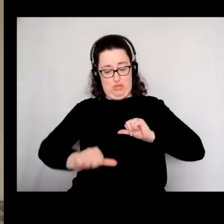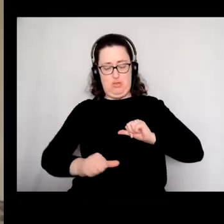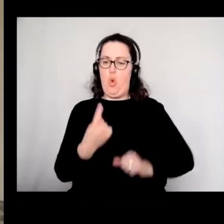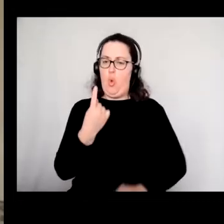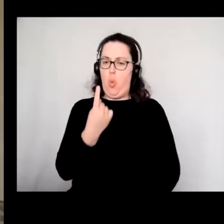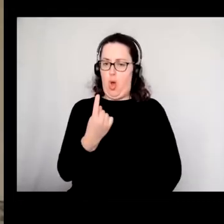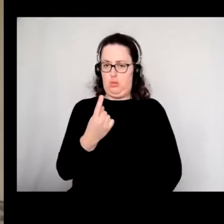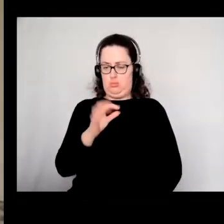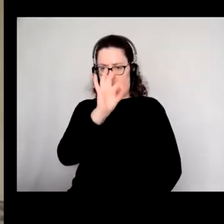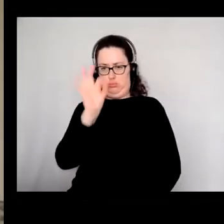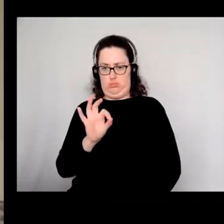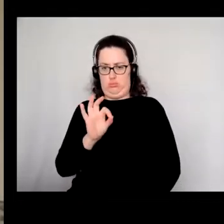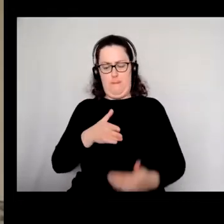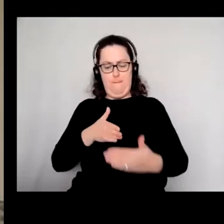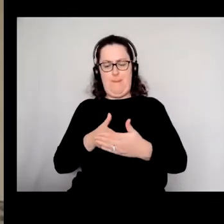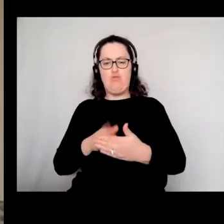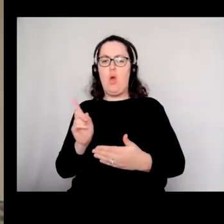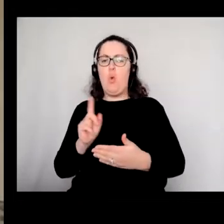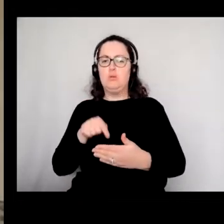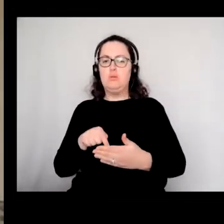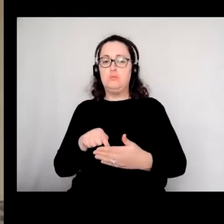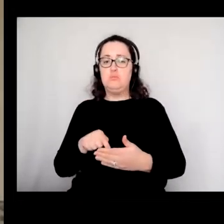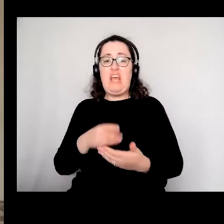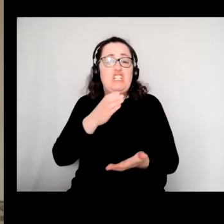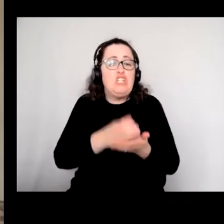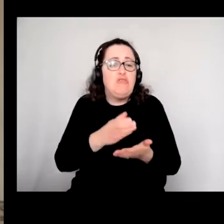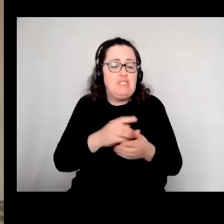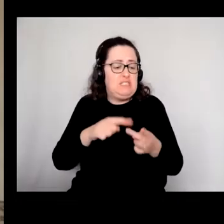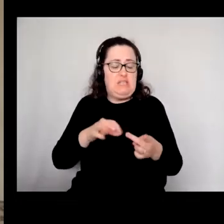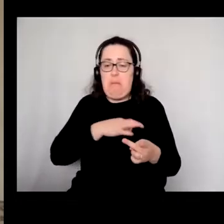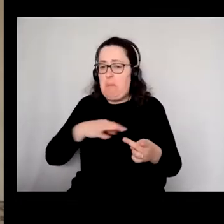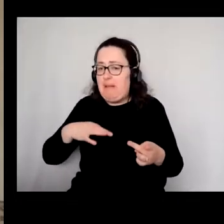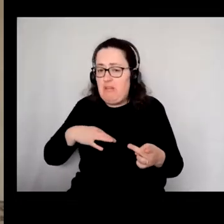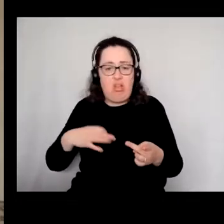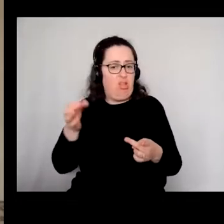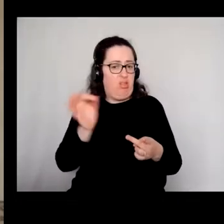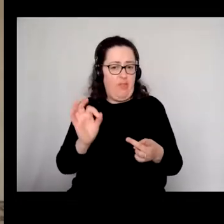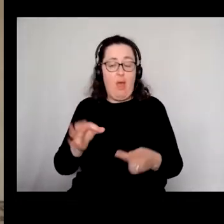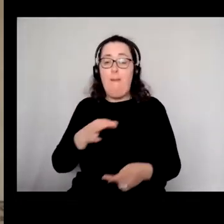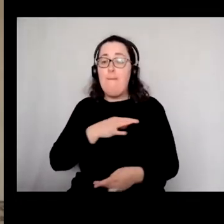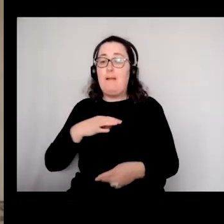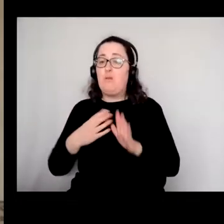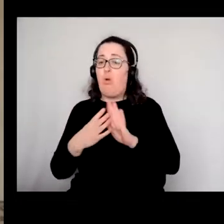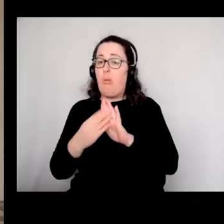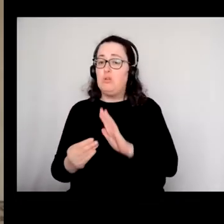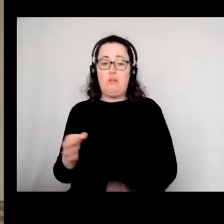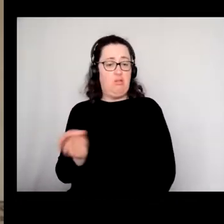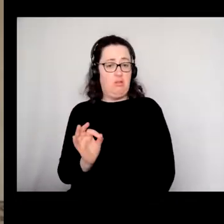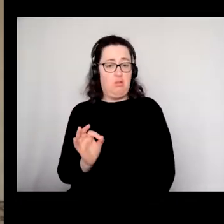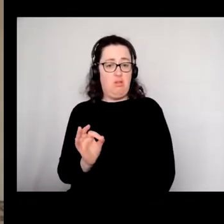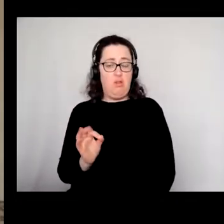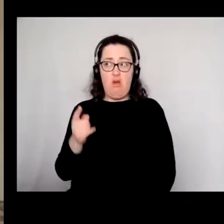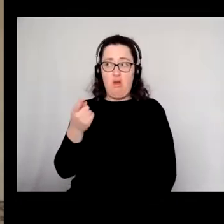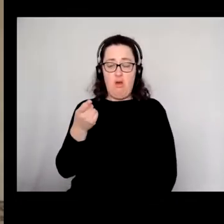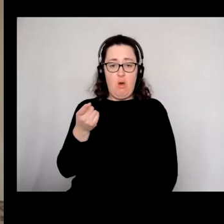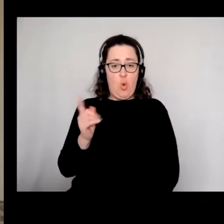central question: what's the barrier? We didn't have charity in it, we didn't have medical in it, we didn't have medical model, and the BBC were very panicky, but it was a